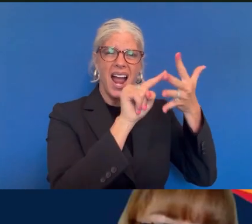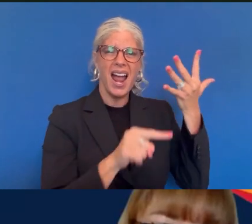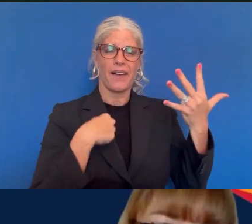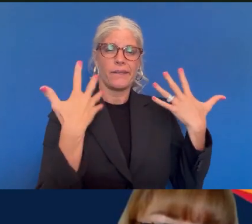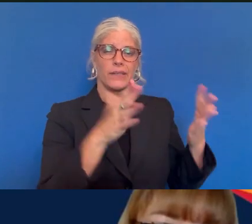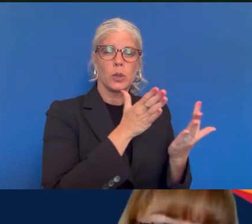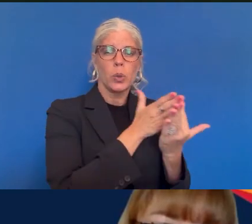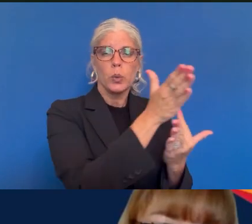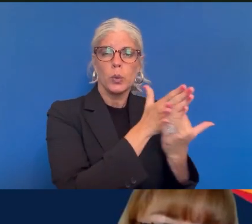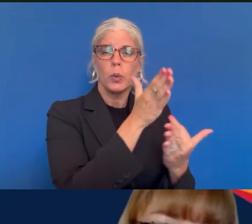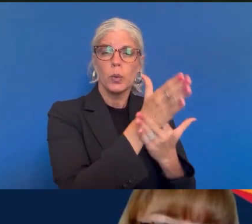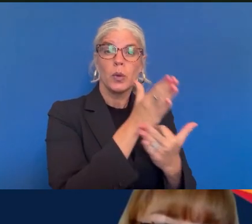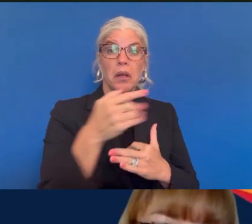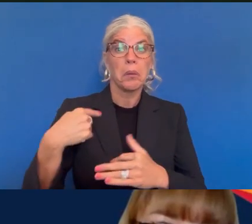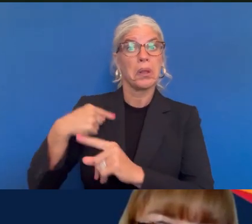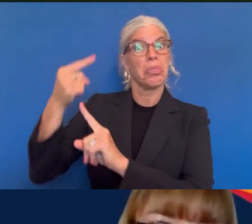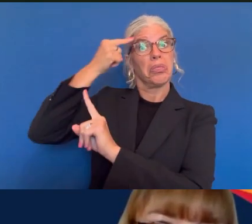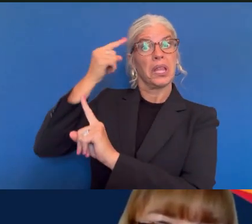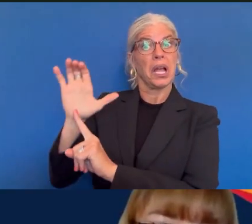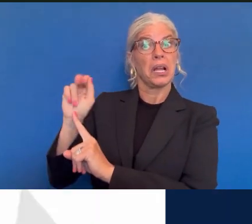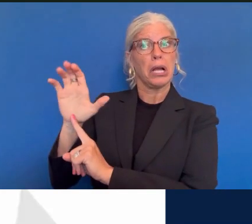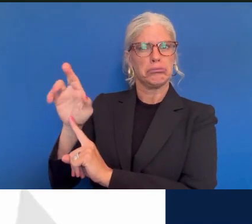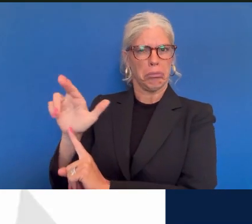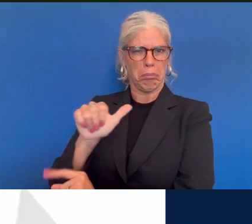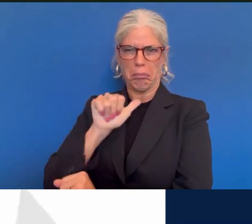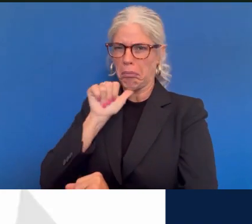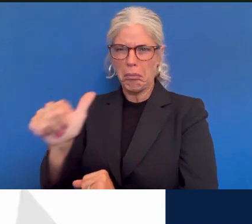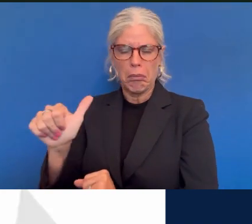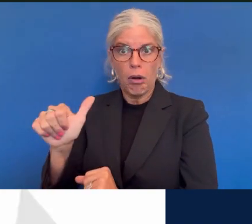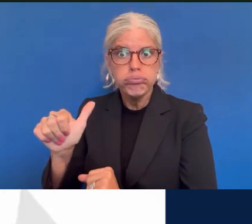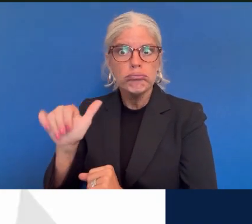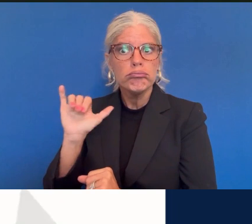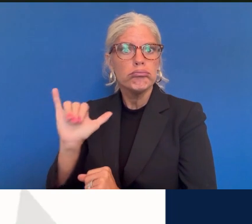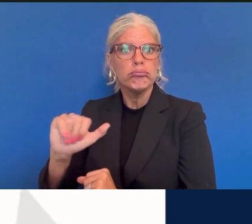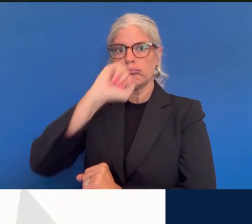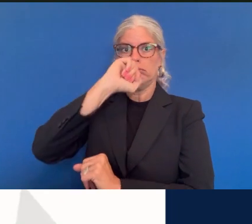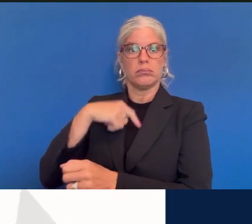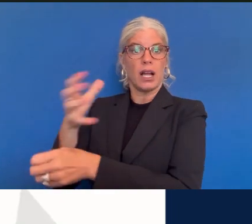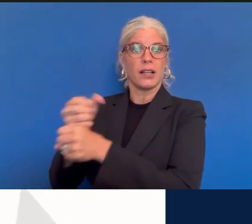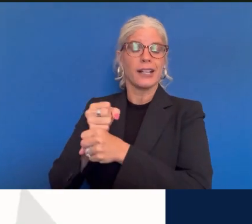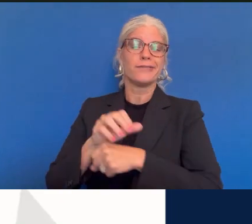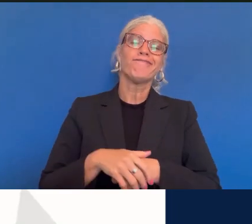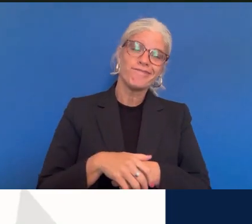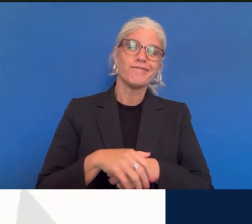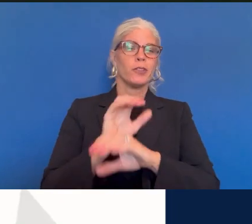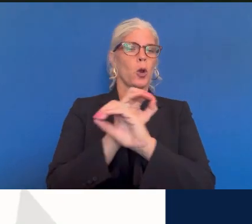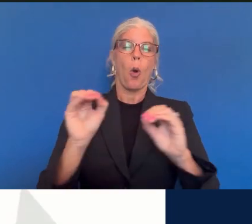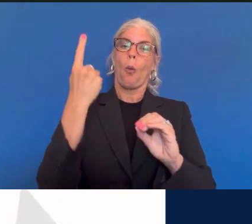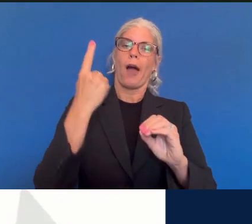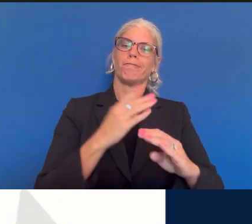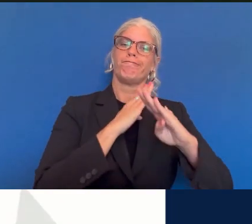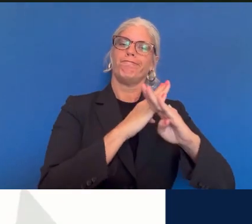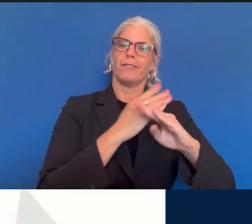I have to say that I couldn't believe that after everything